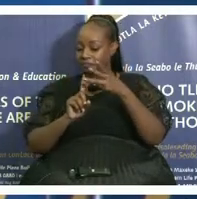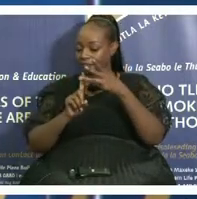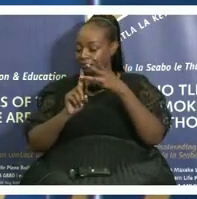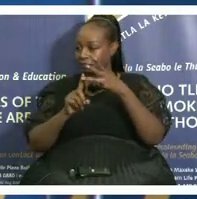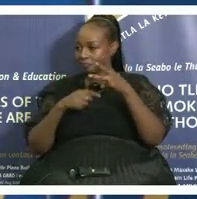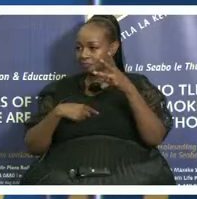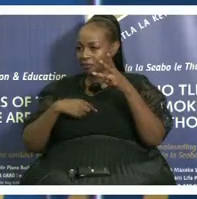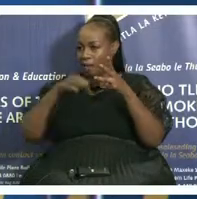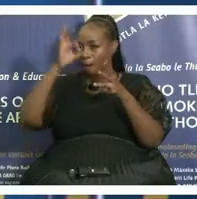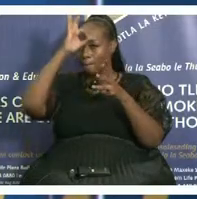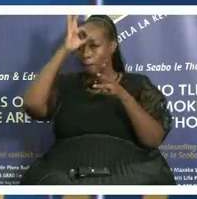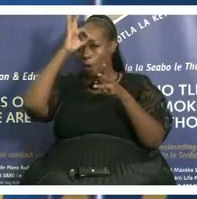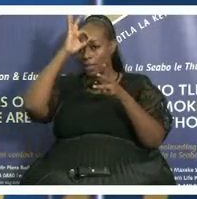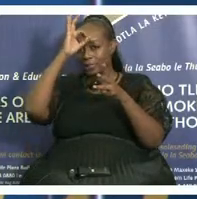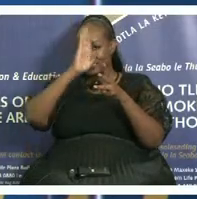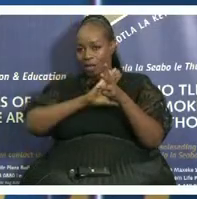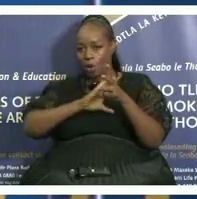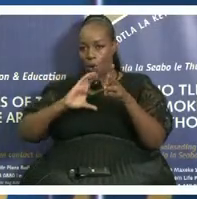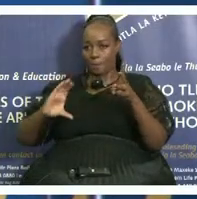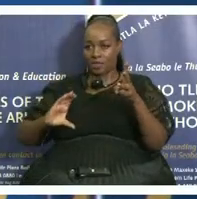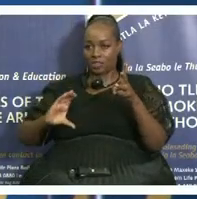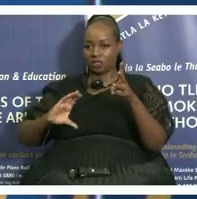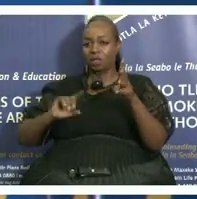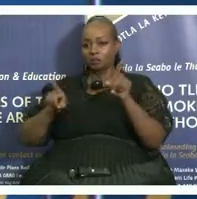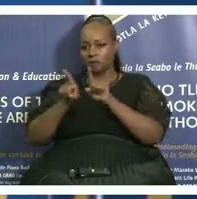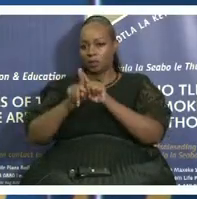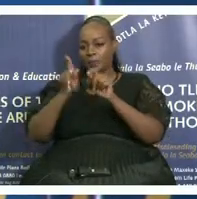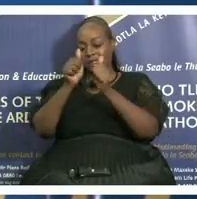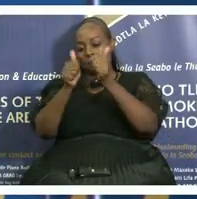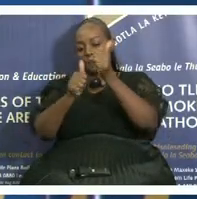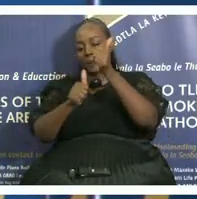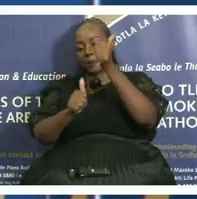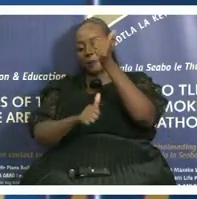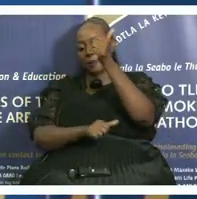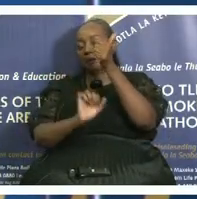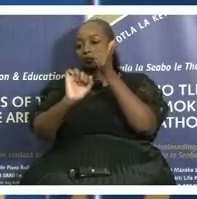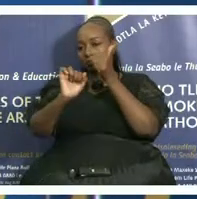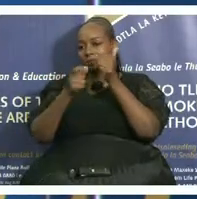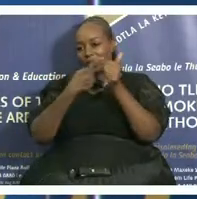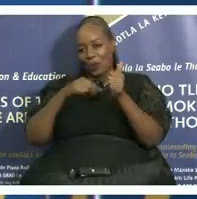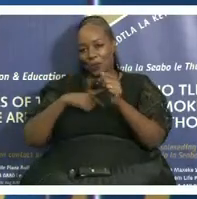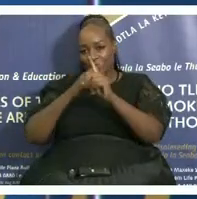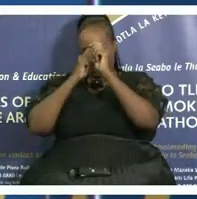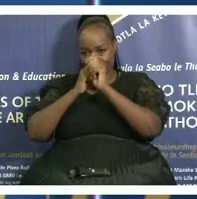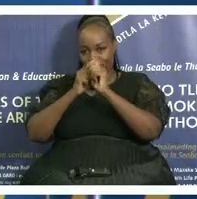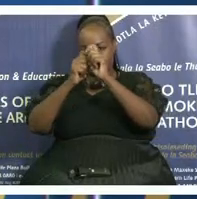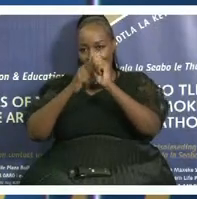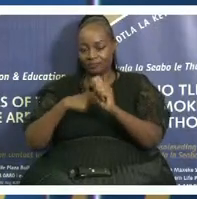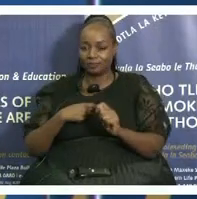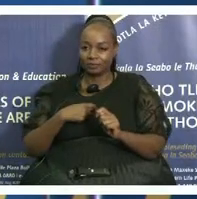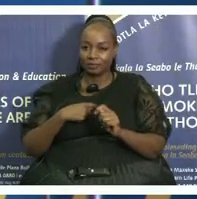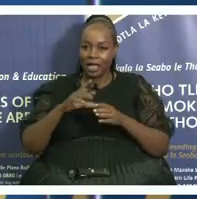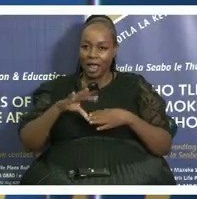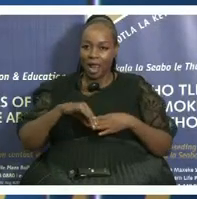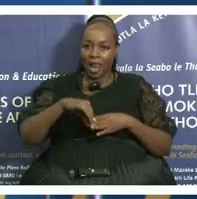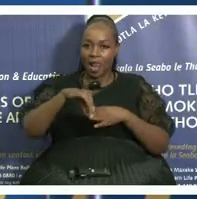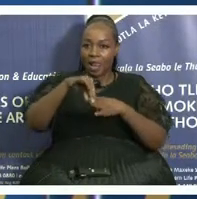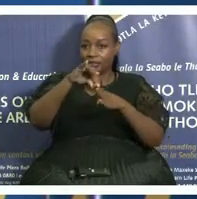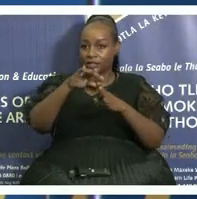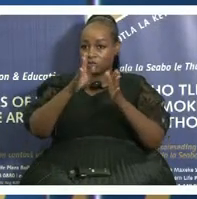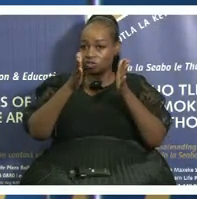Police Commissioner and her entourage. We acknowledge them. The leadership of political